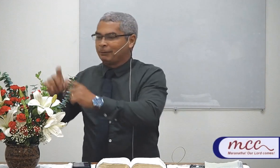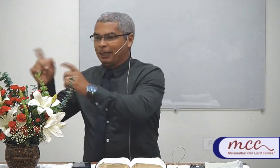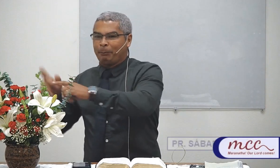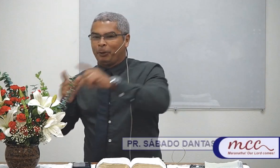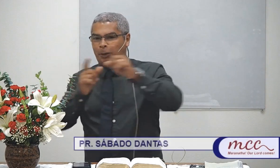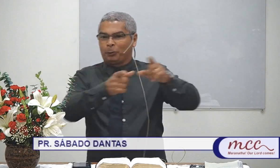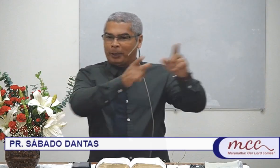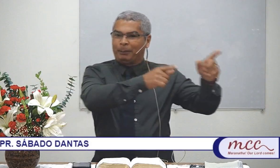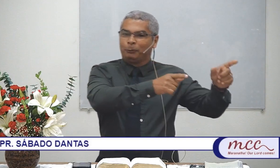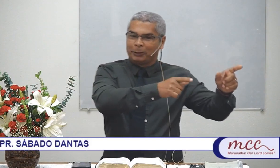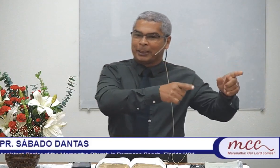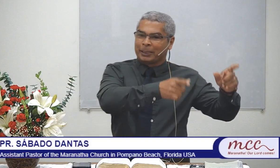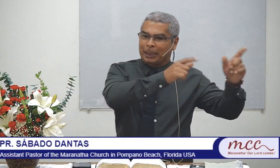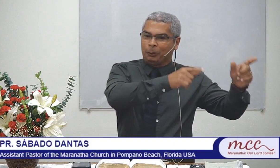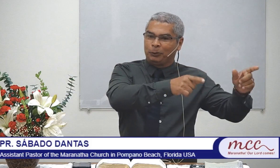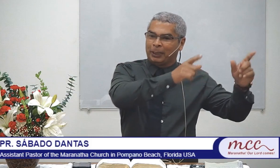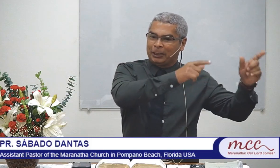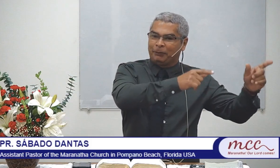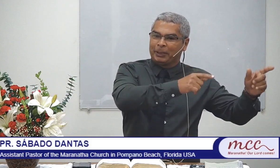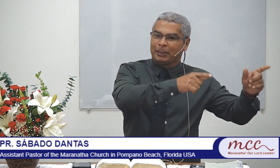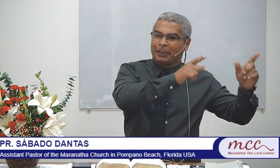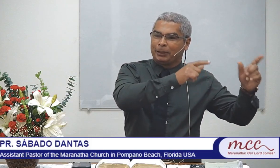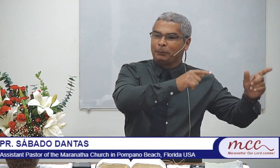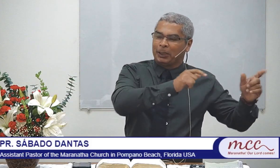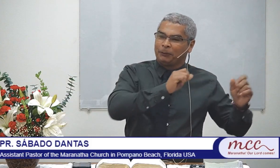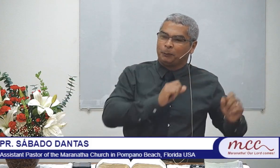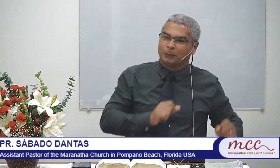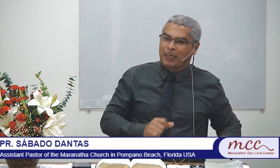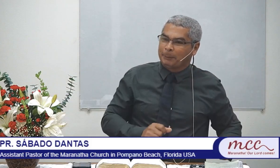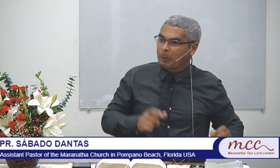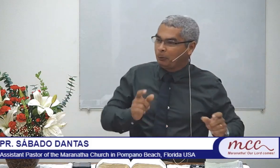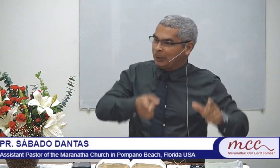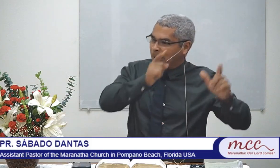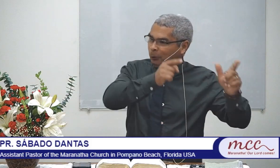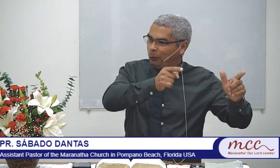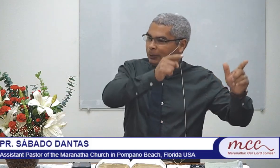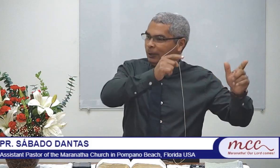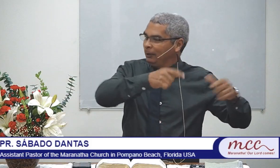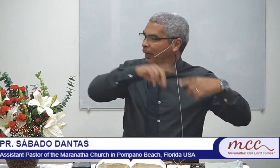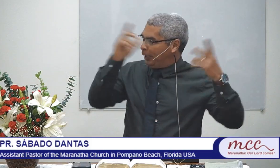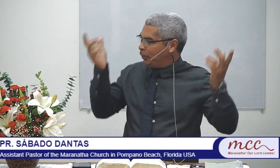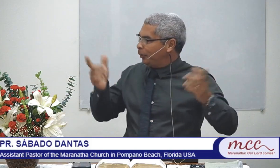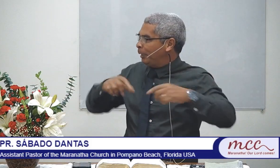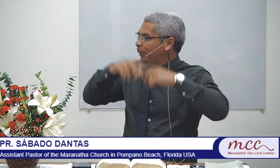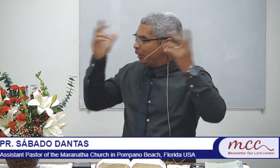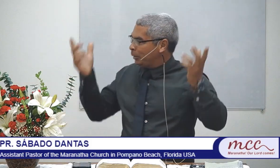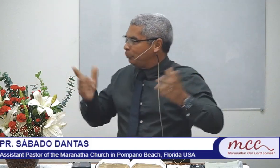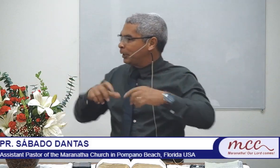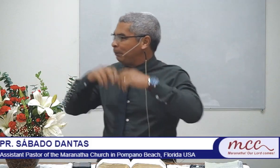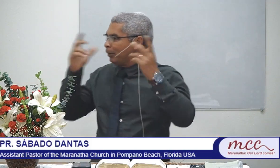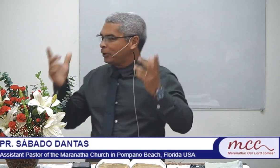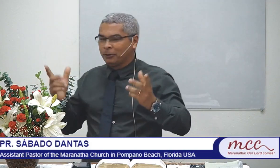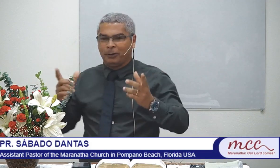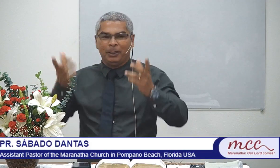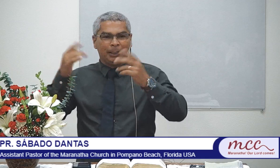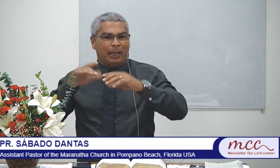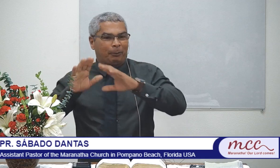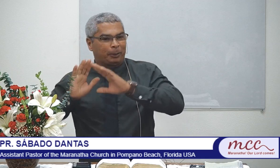The comfort zone sometimes is worse than the heat of the day. Because when you're in the heat of the